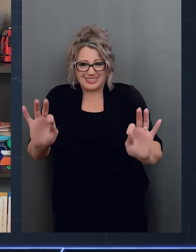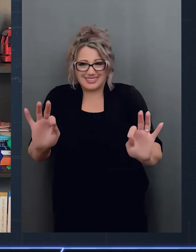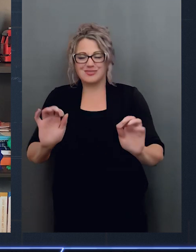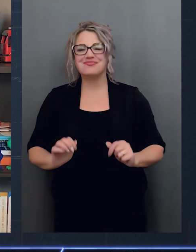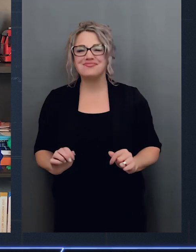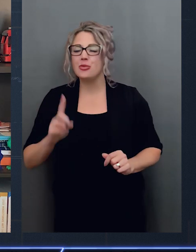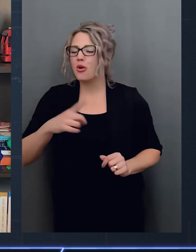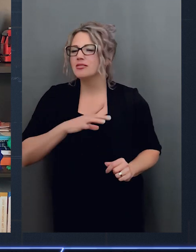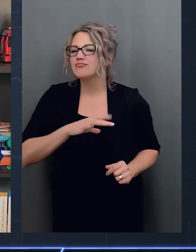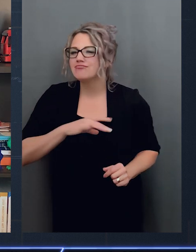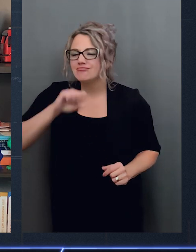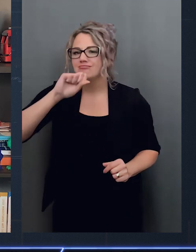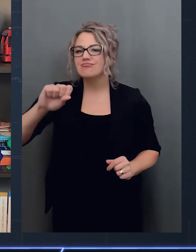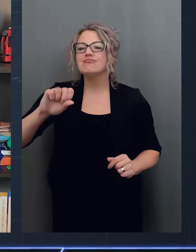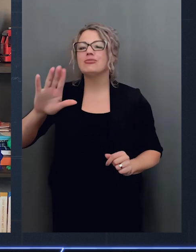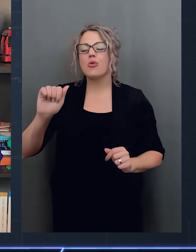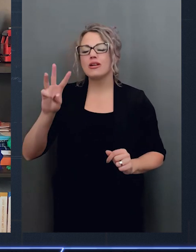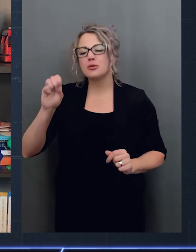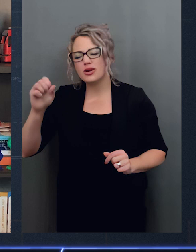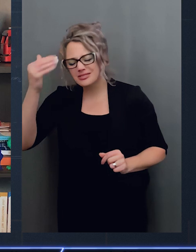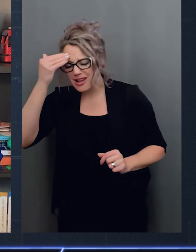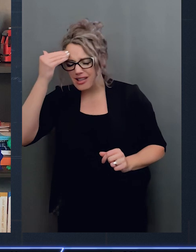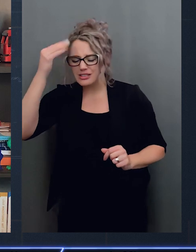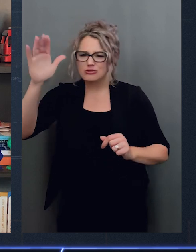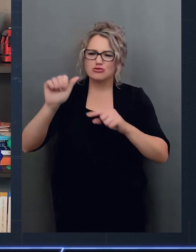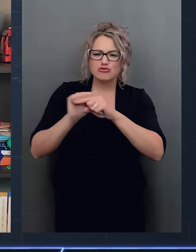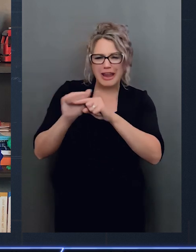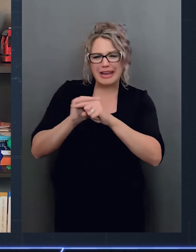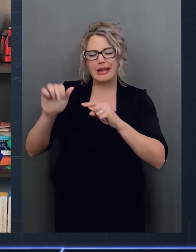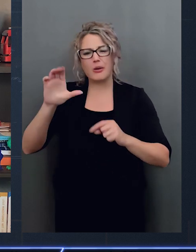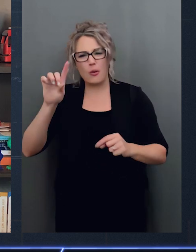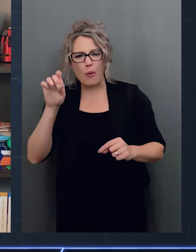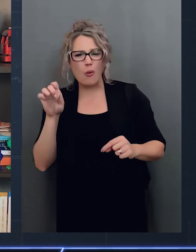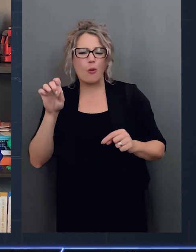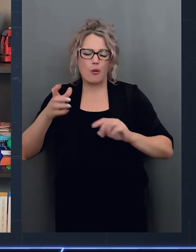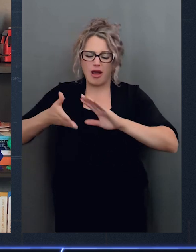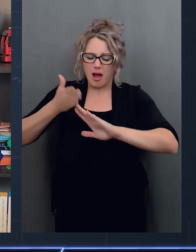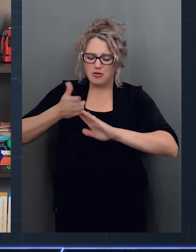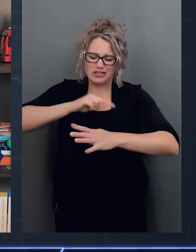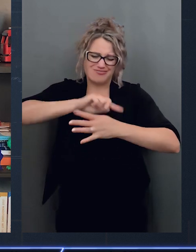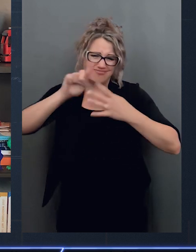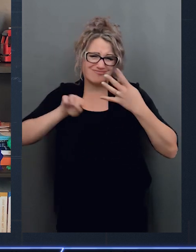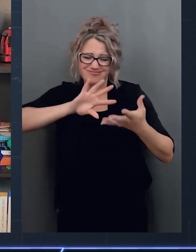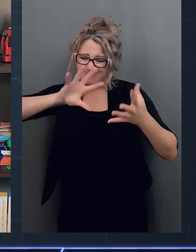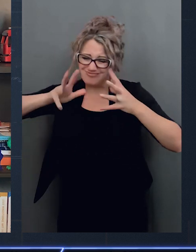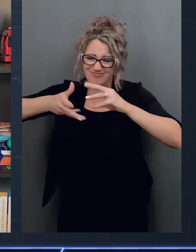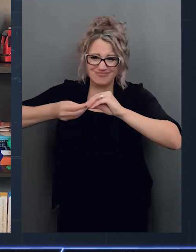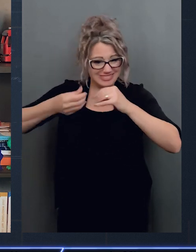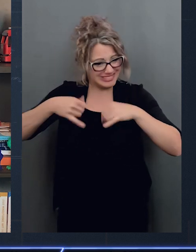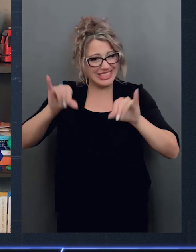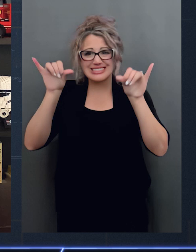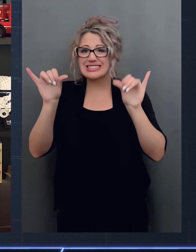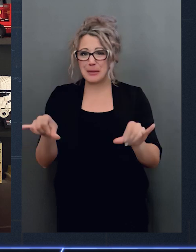thing I love about this, all of your AWS knowledge, your training, your code, your operational practices, they all